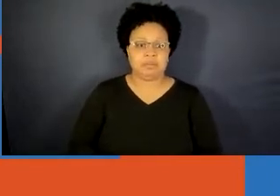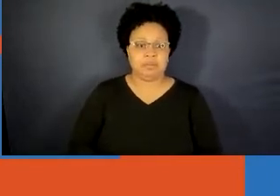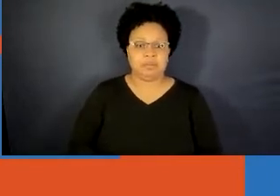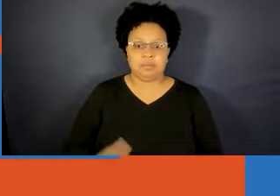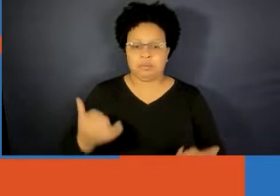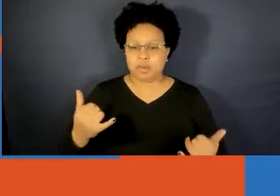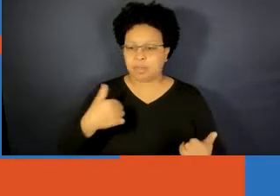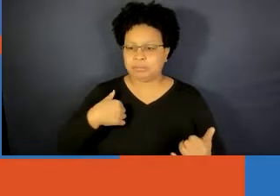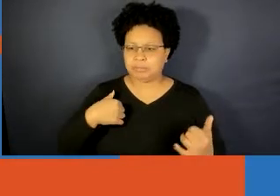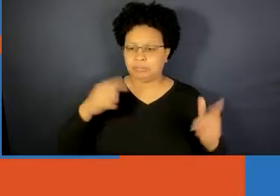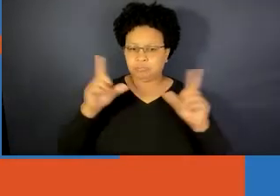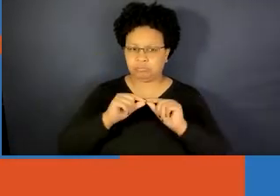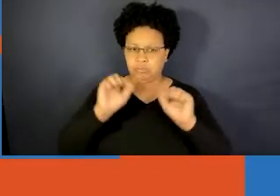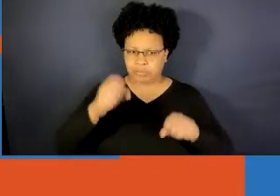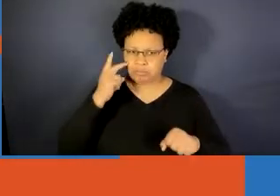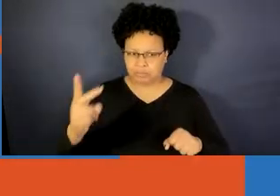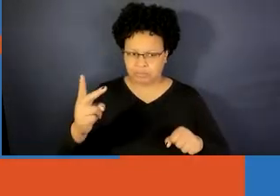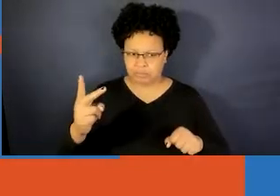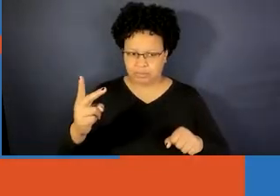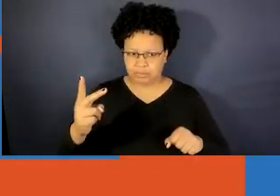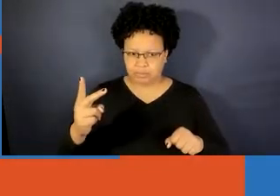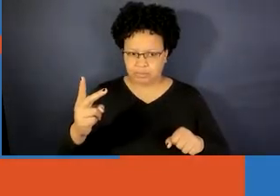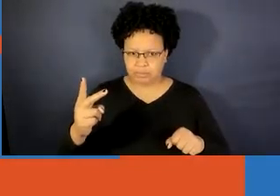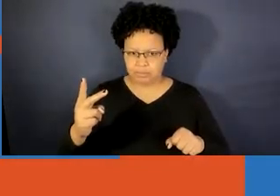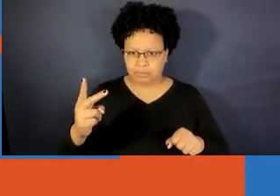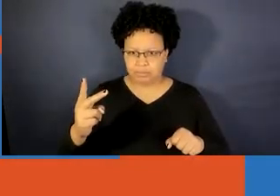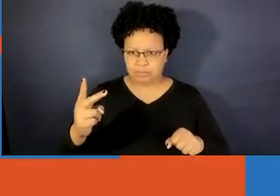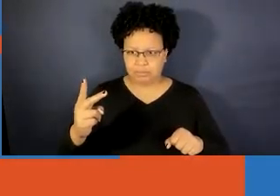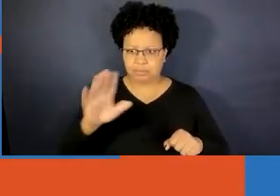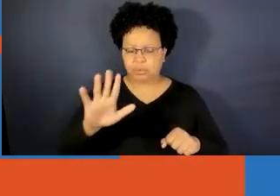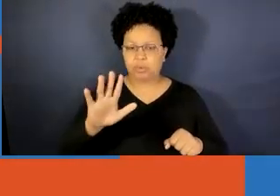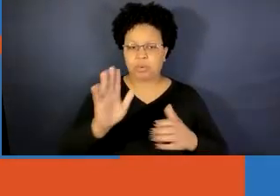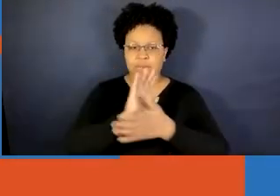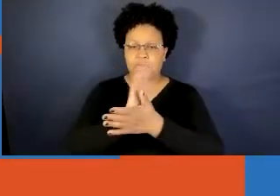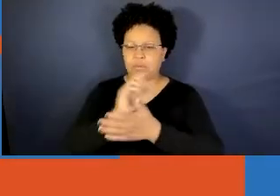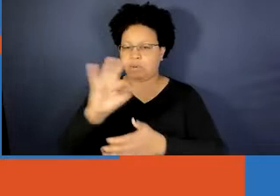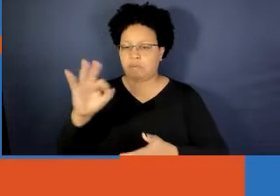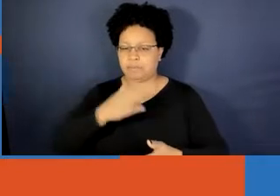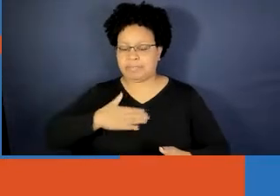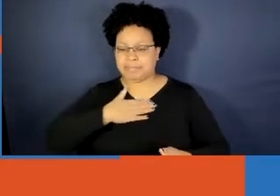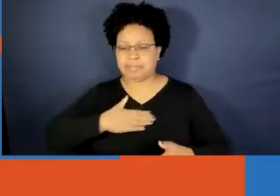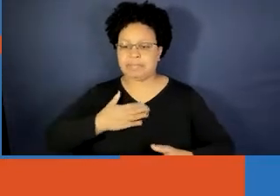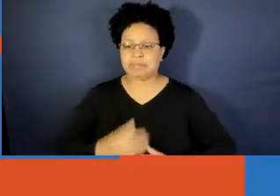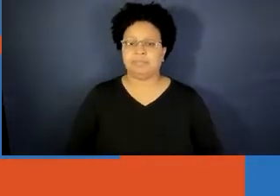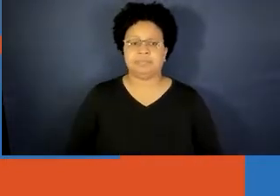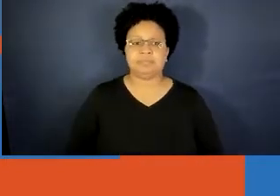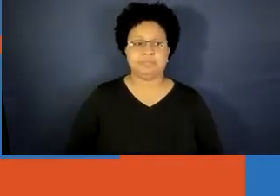I know. Or can you see it? If you could take your video off, that'd be great. Thank you.